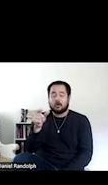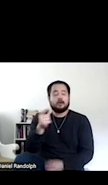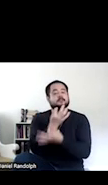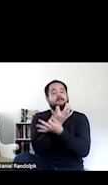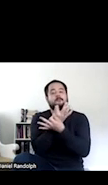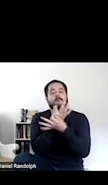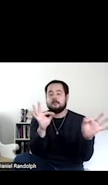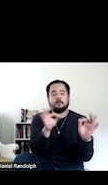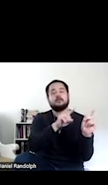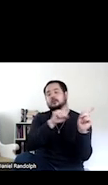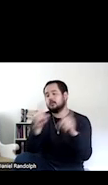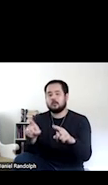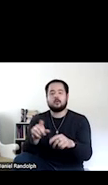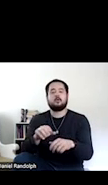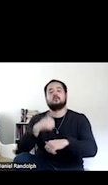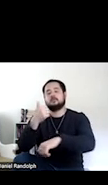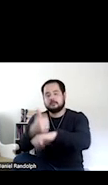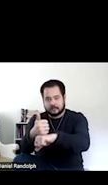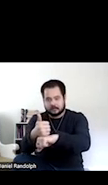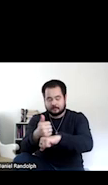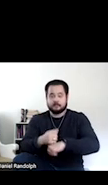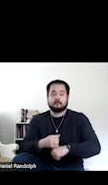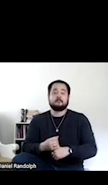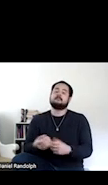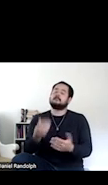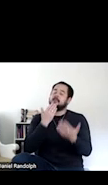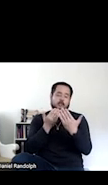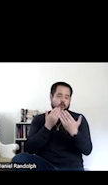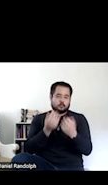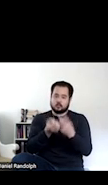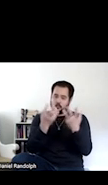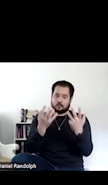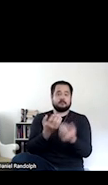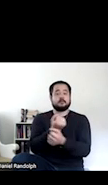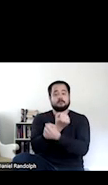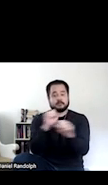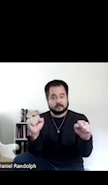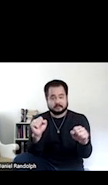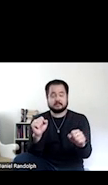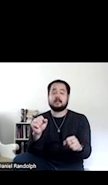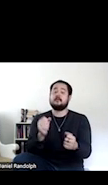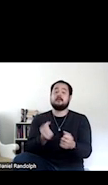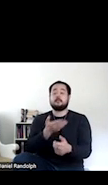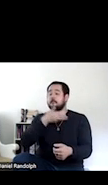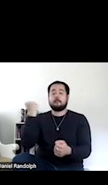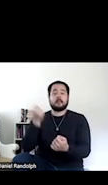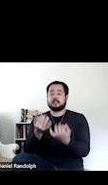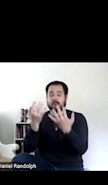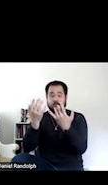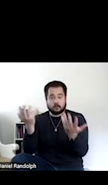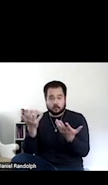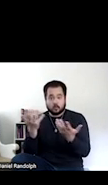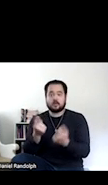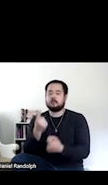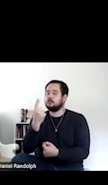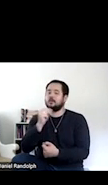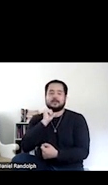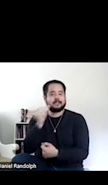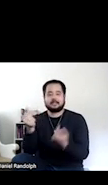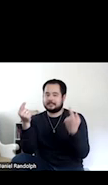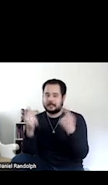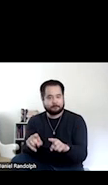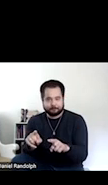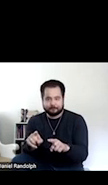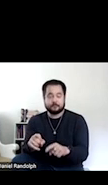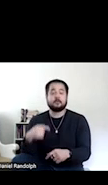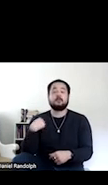alarms. Thank you very much. Be safe out there. The best fire that occurs is the fire that does not happen. So we're on your side here, and we're here to